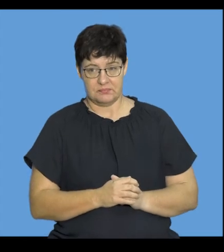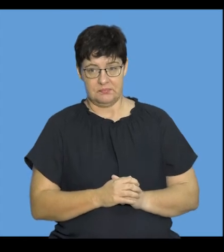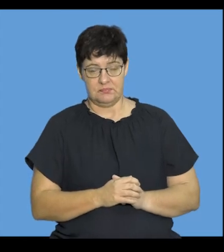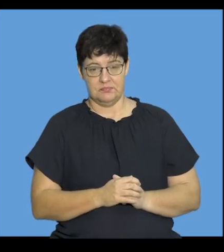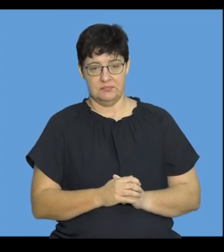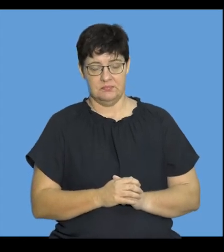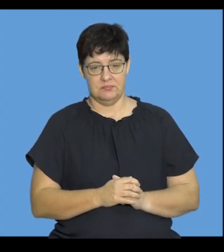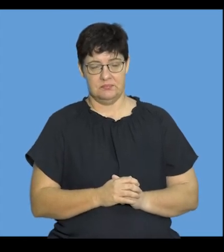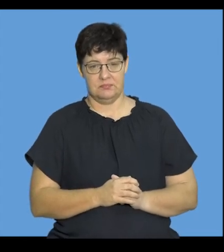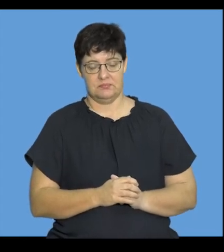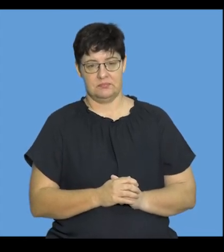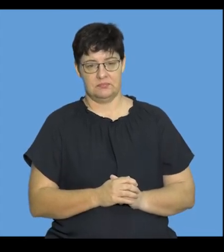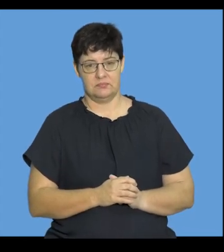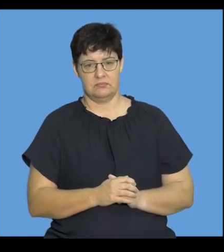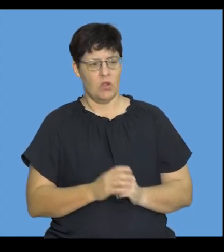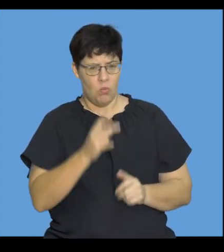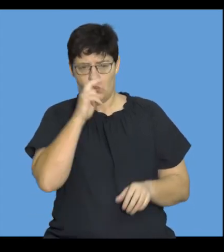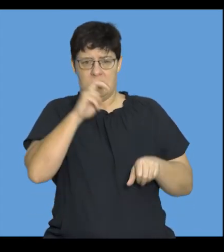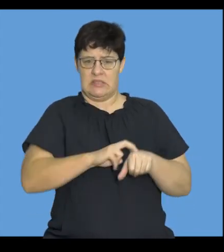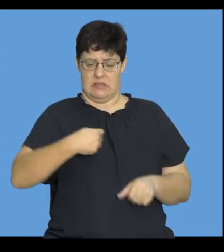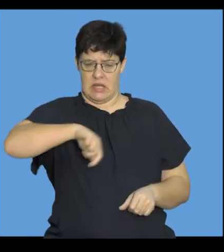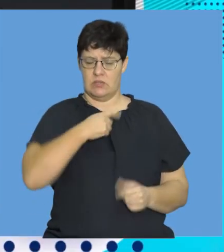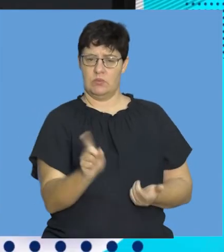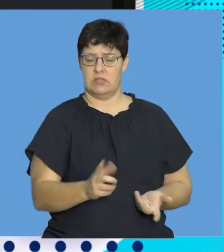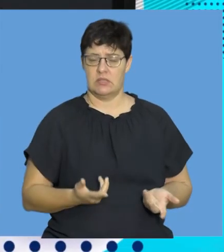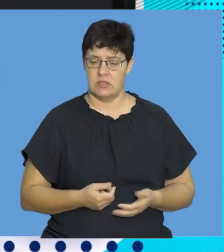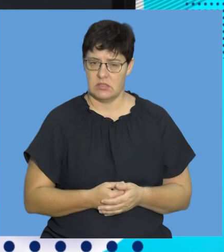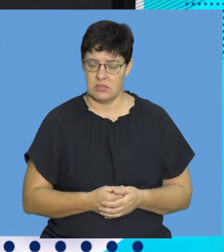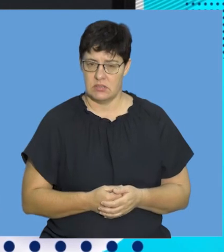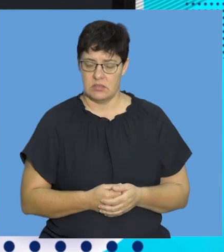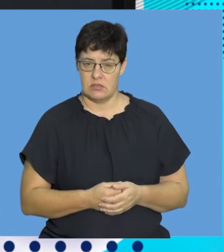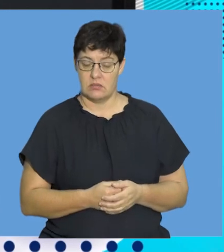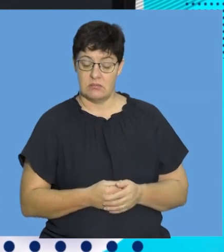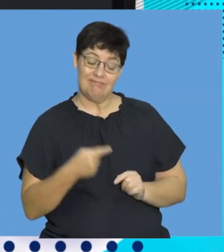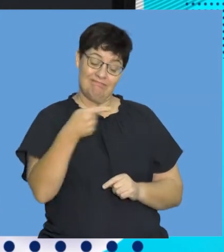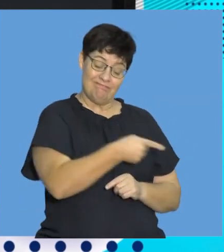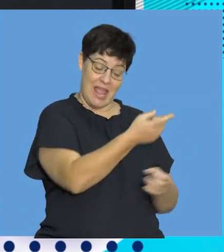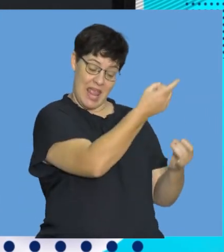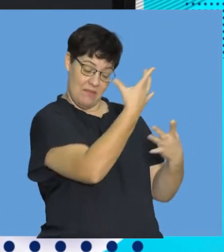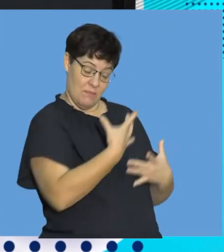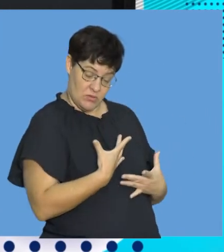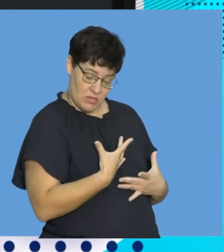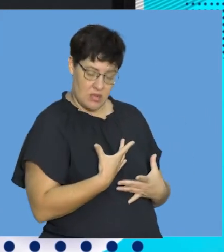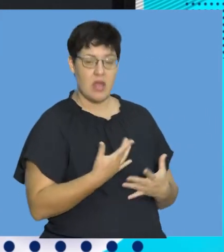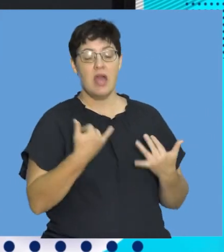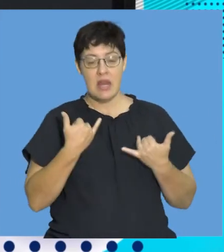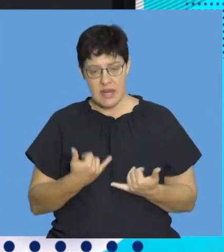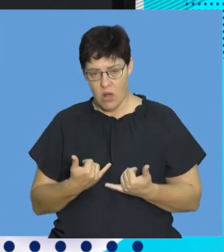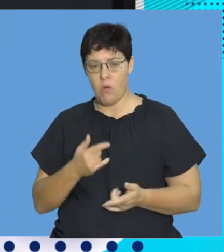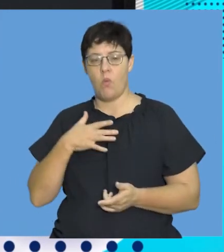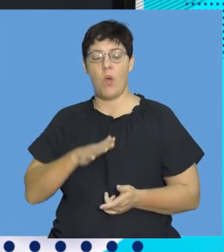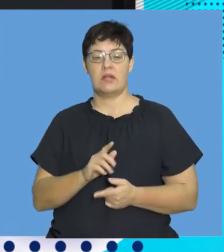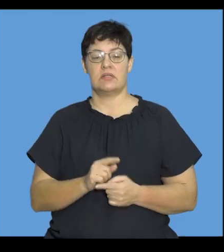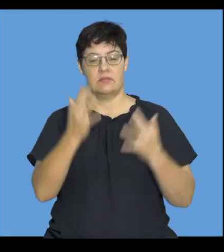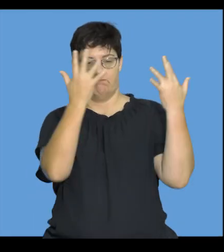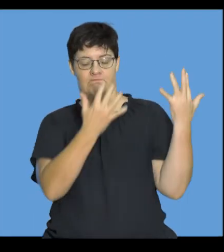Now, what is required of us? Based on that information, we are required to